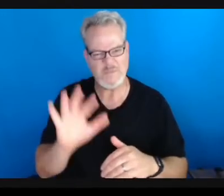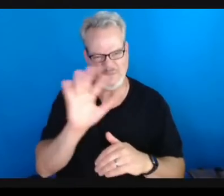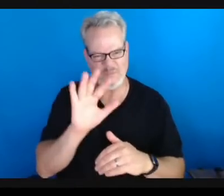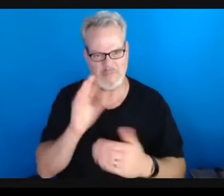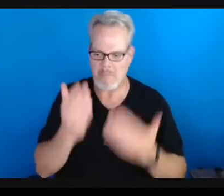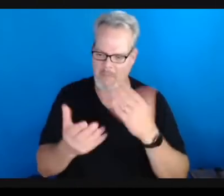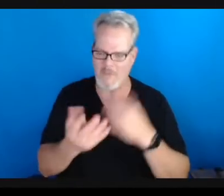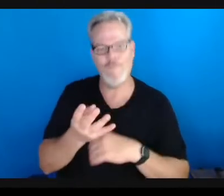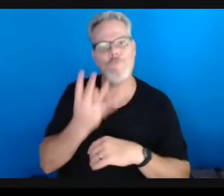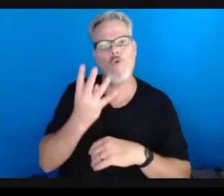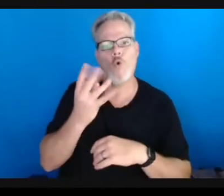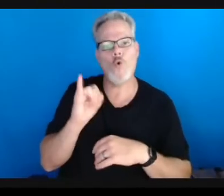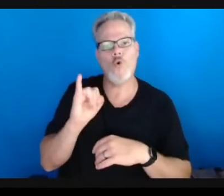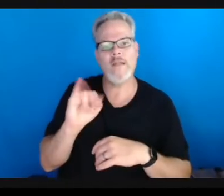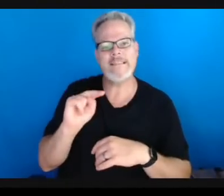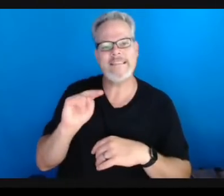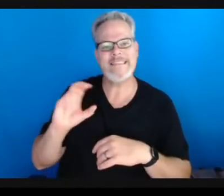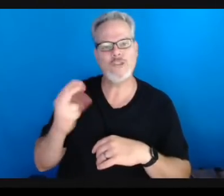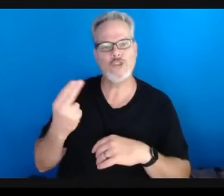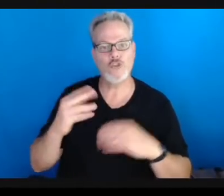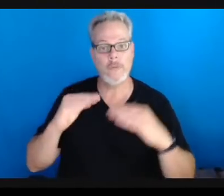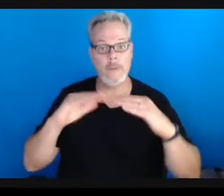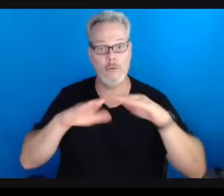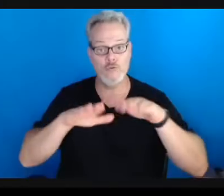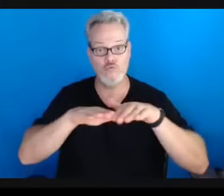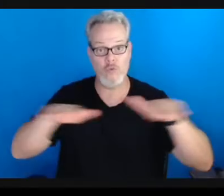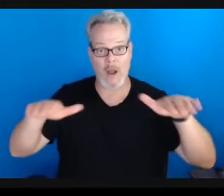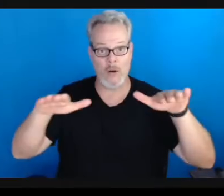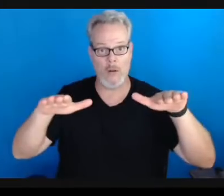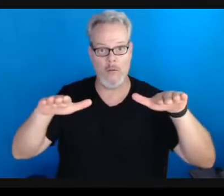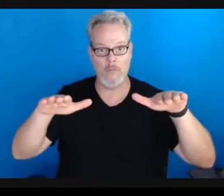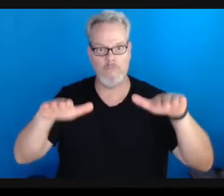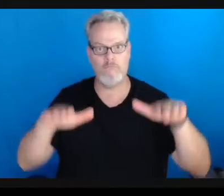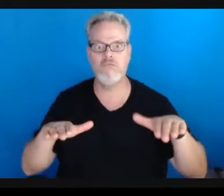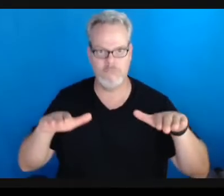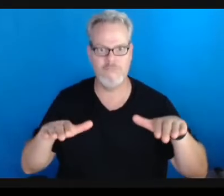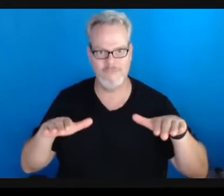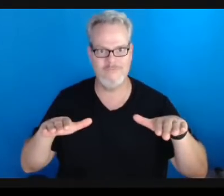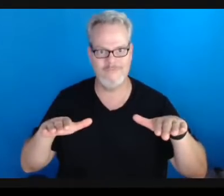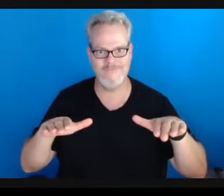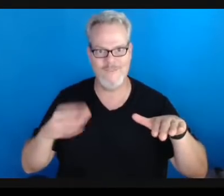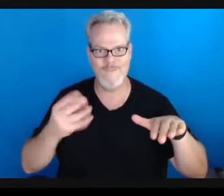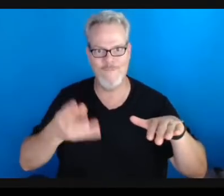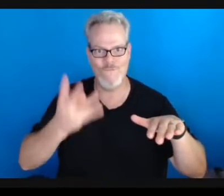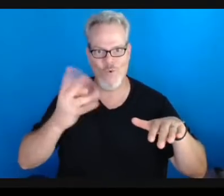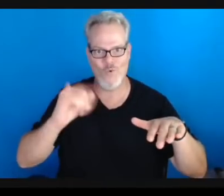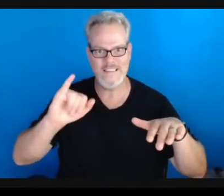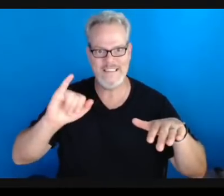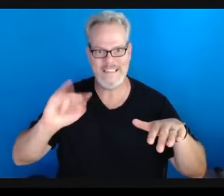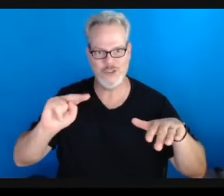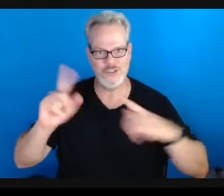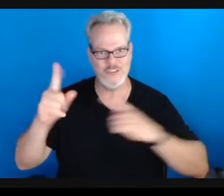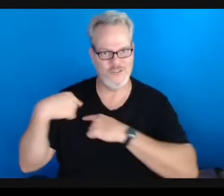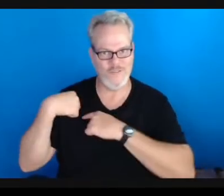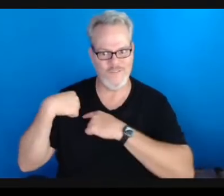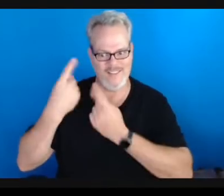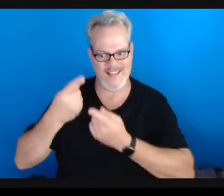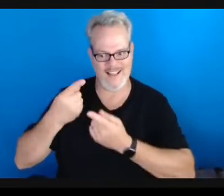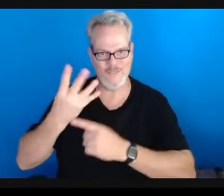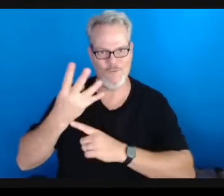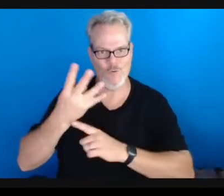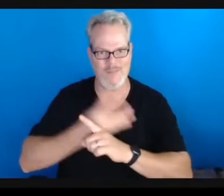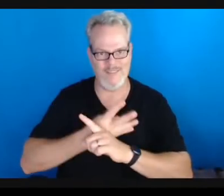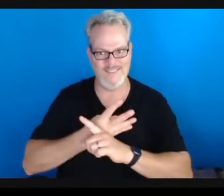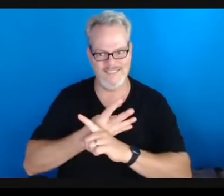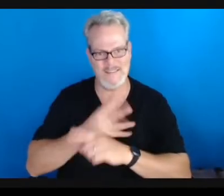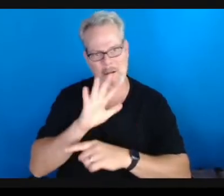4 inches or so. The ground has dropped in the south part of the crater over the last 4 months, dropping on average an inch a month-ish, something